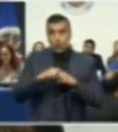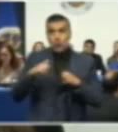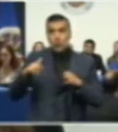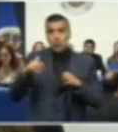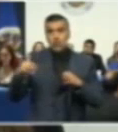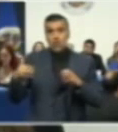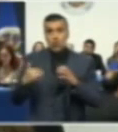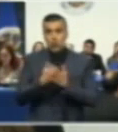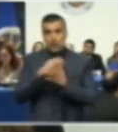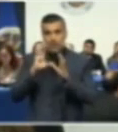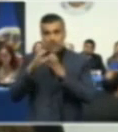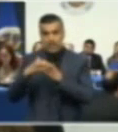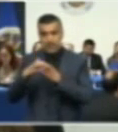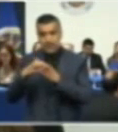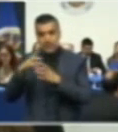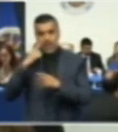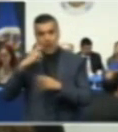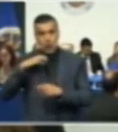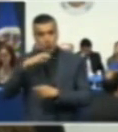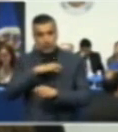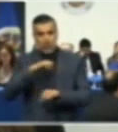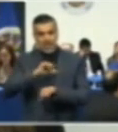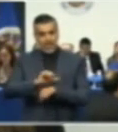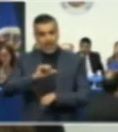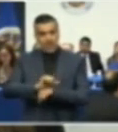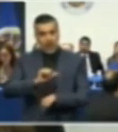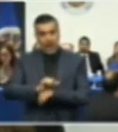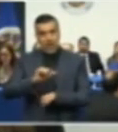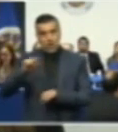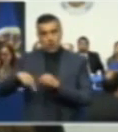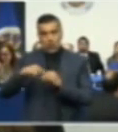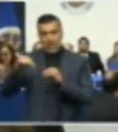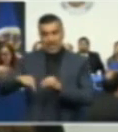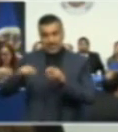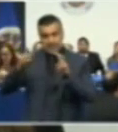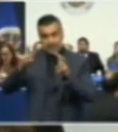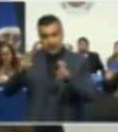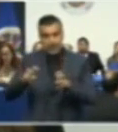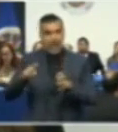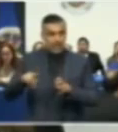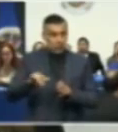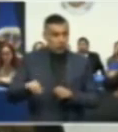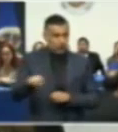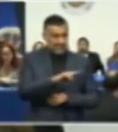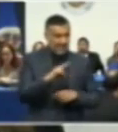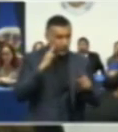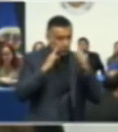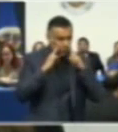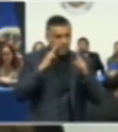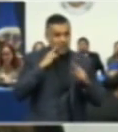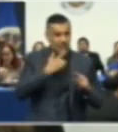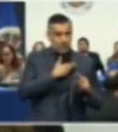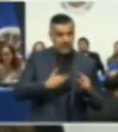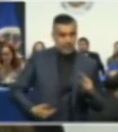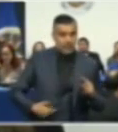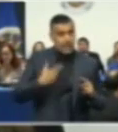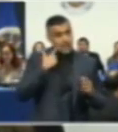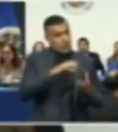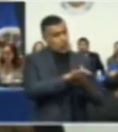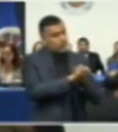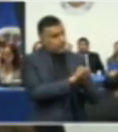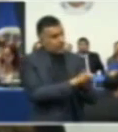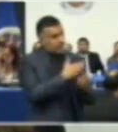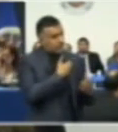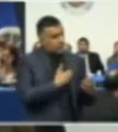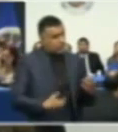a new interest of the Commission to work on this topic, as you have been hearing from the President, and I want to